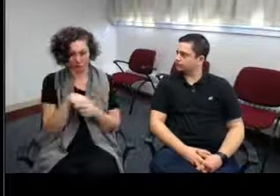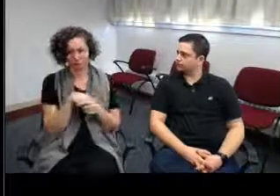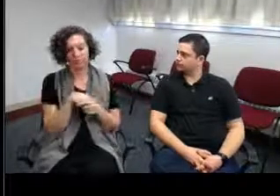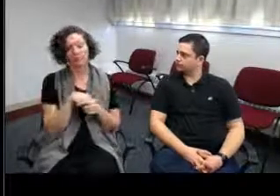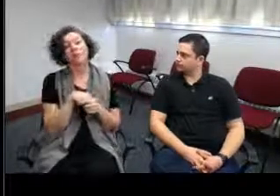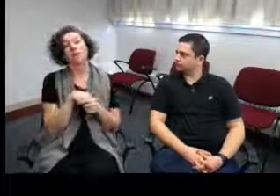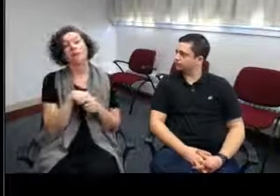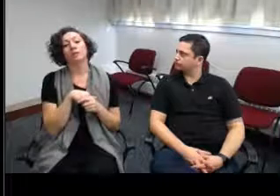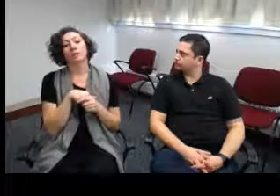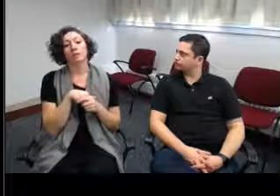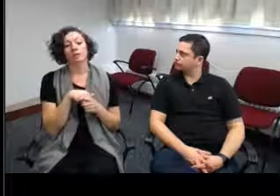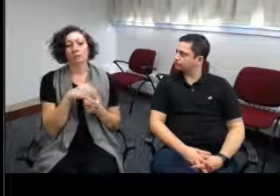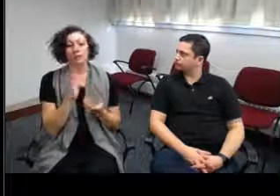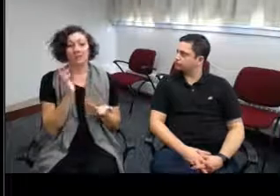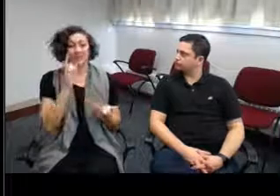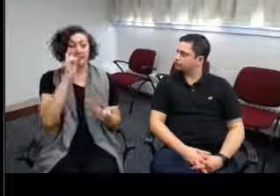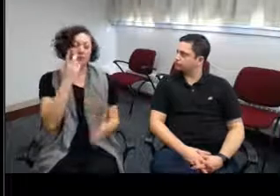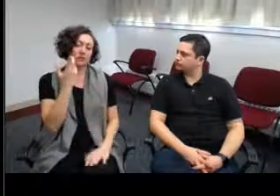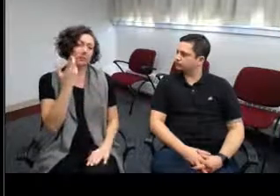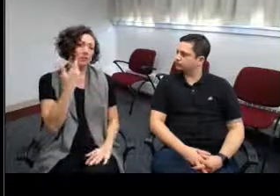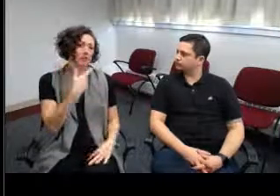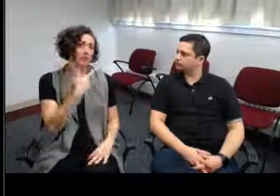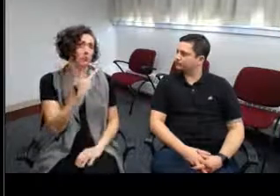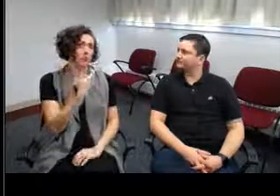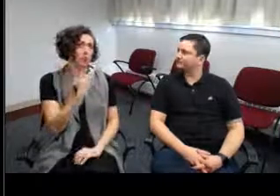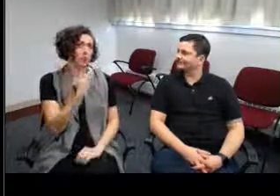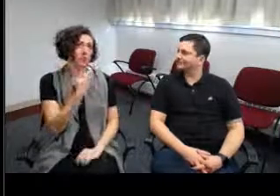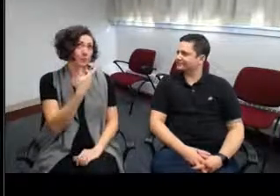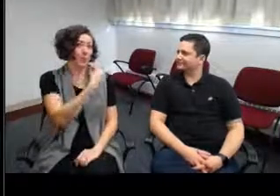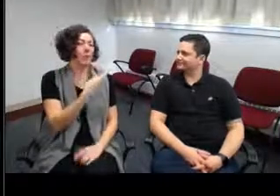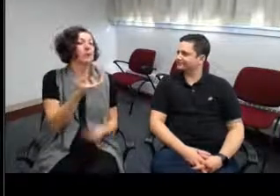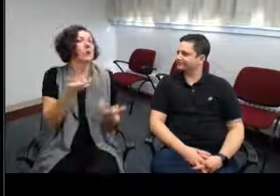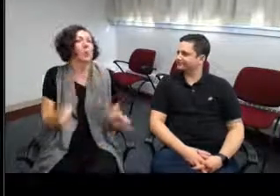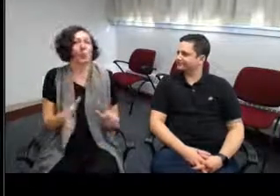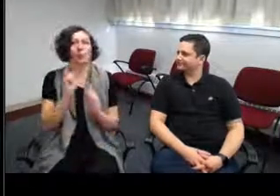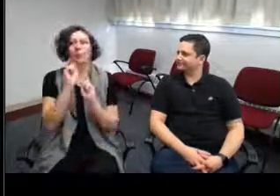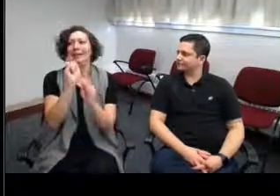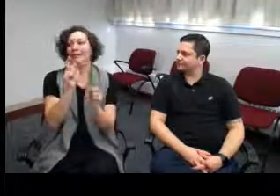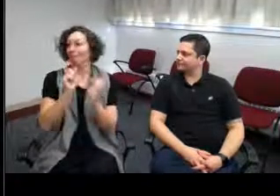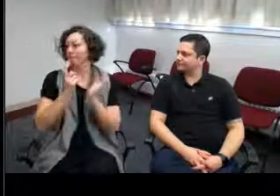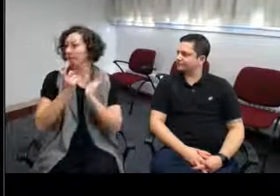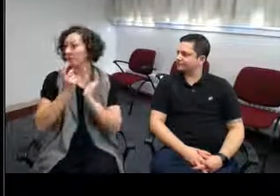And what I feel is most important, in my own opinion, is really adapting the